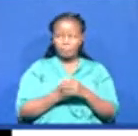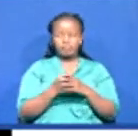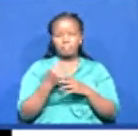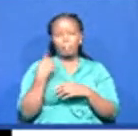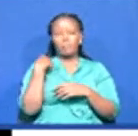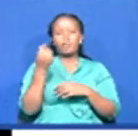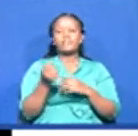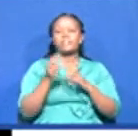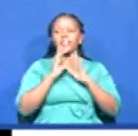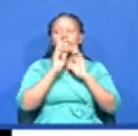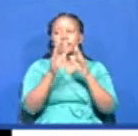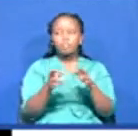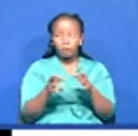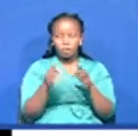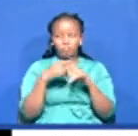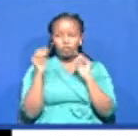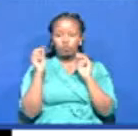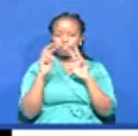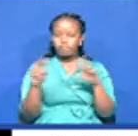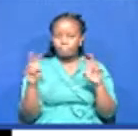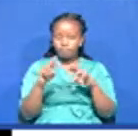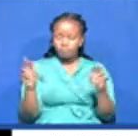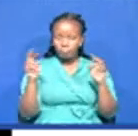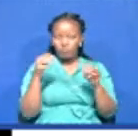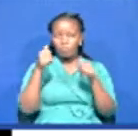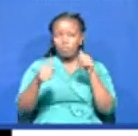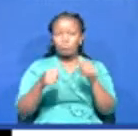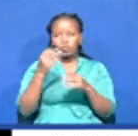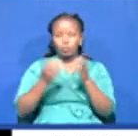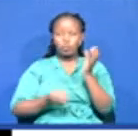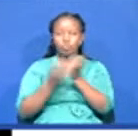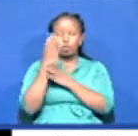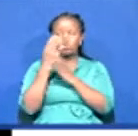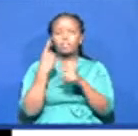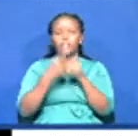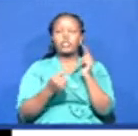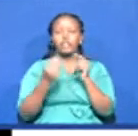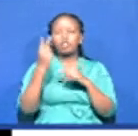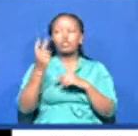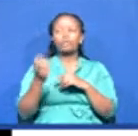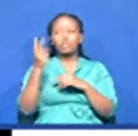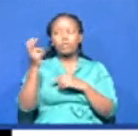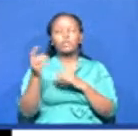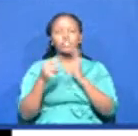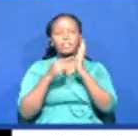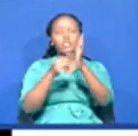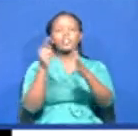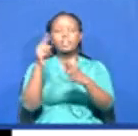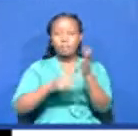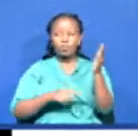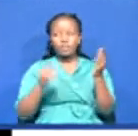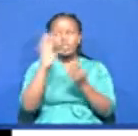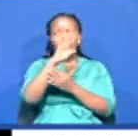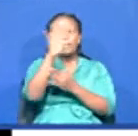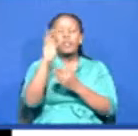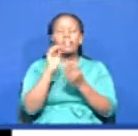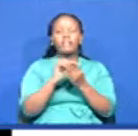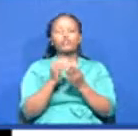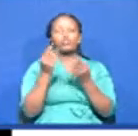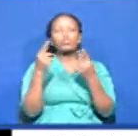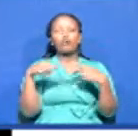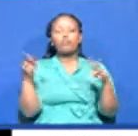our National Baseline Survey, which was launched in 2020, indicate that the total value of illicit trade